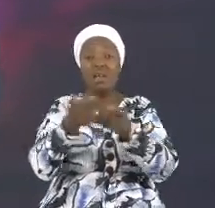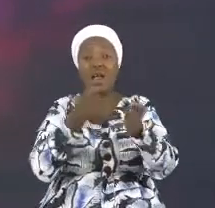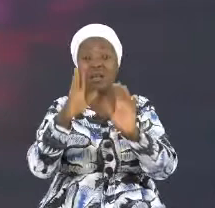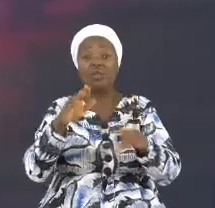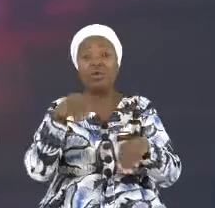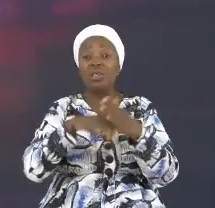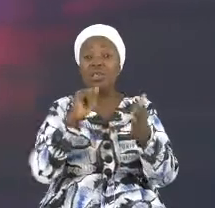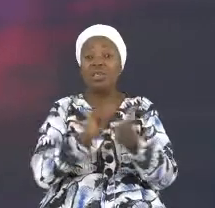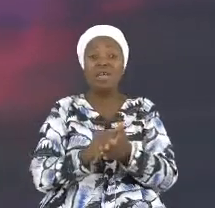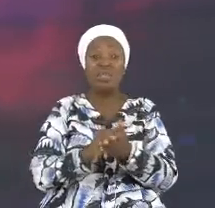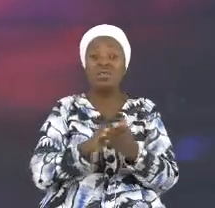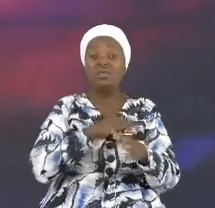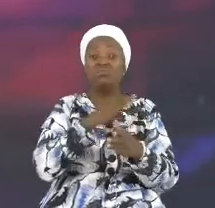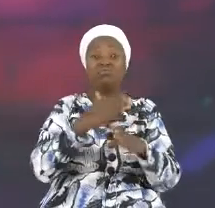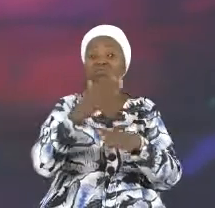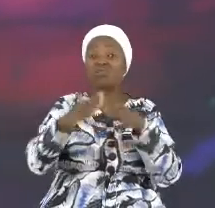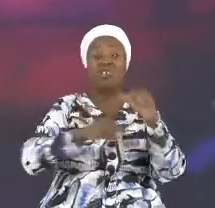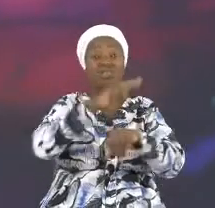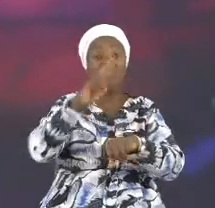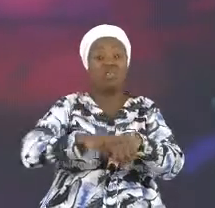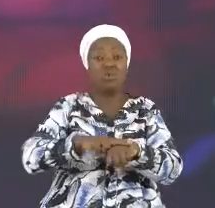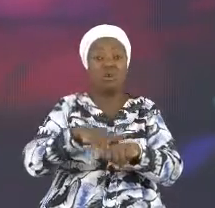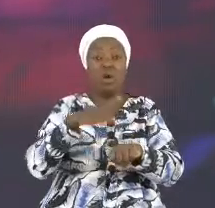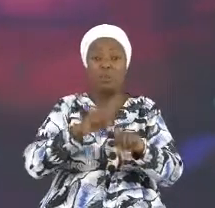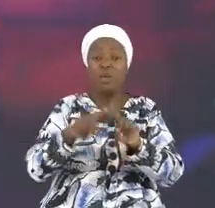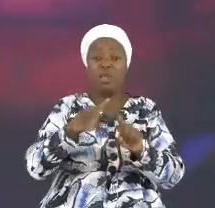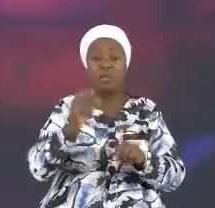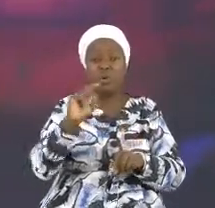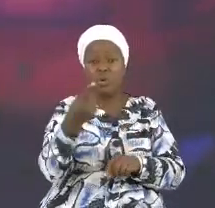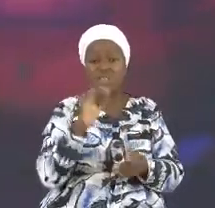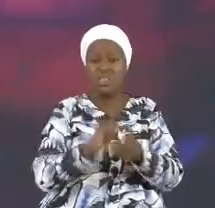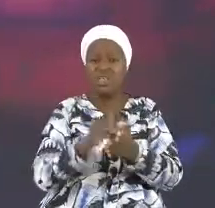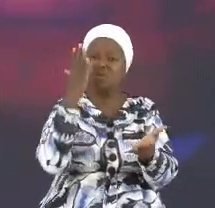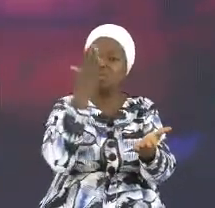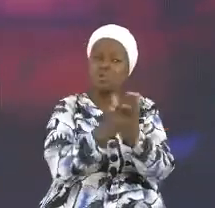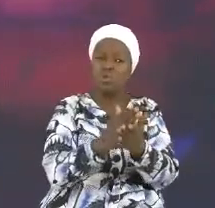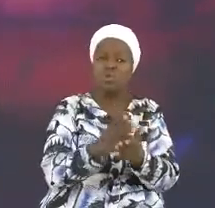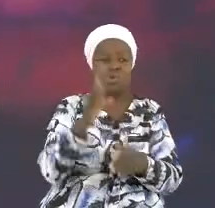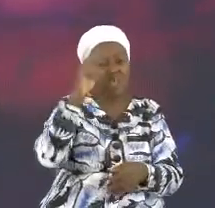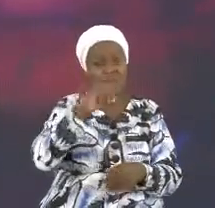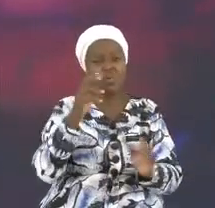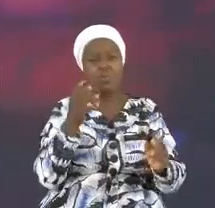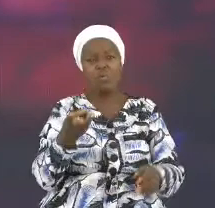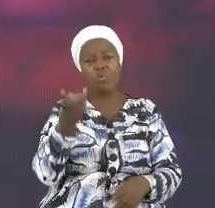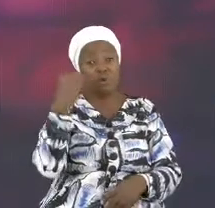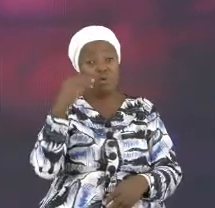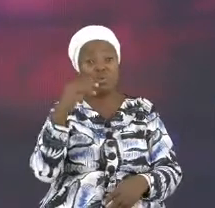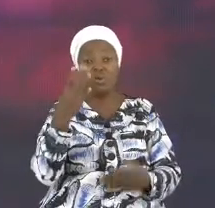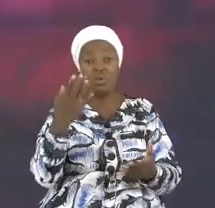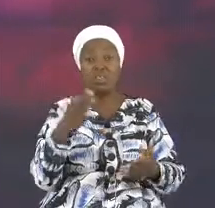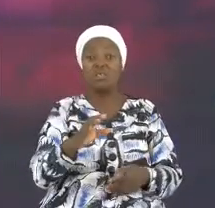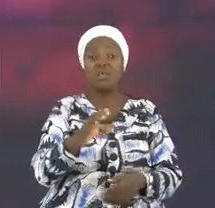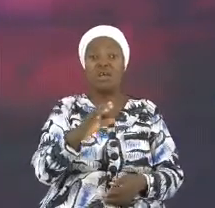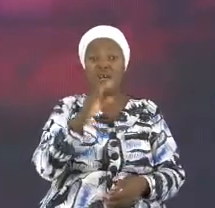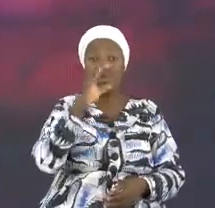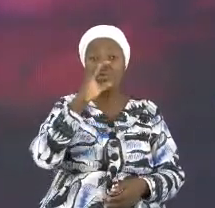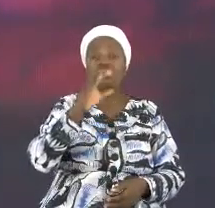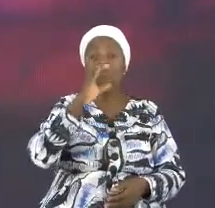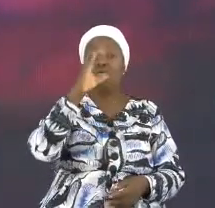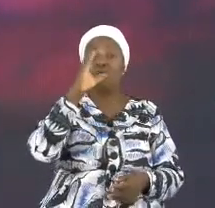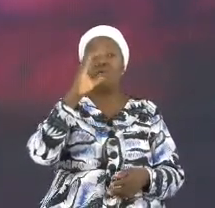him was drunkenness. That he even kept his job as a